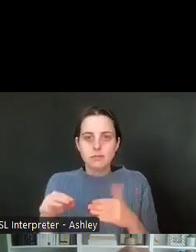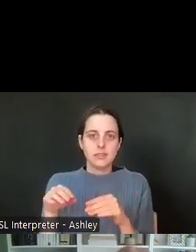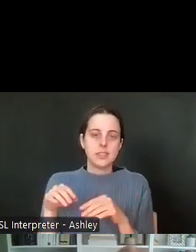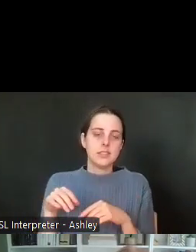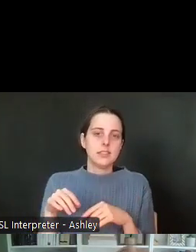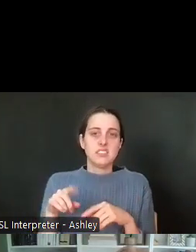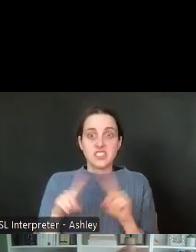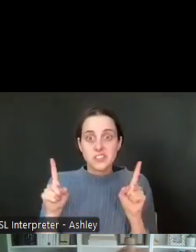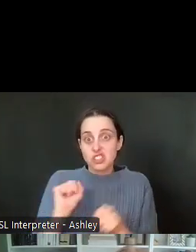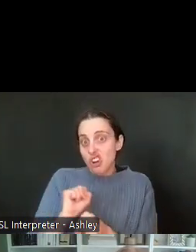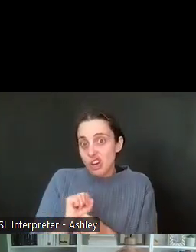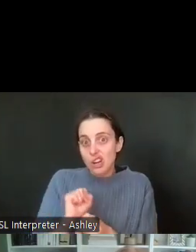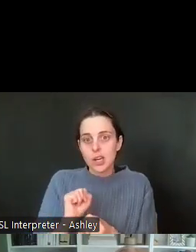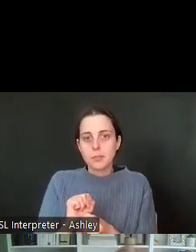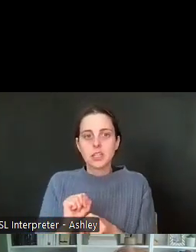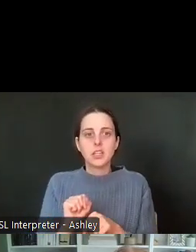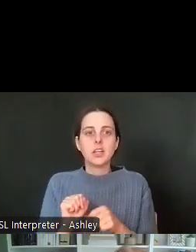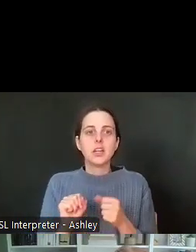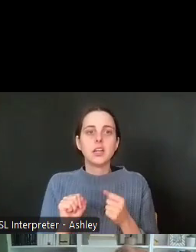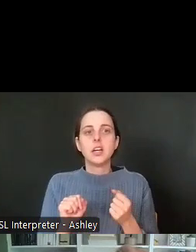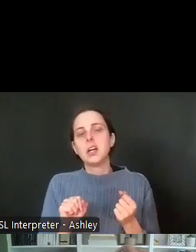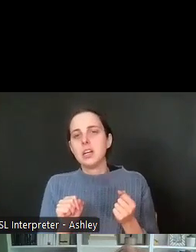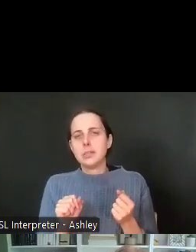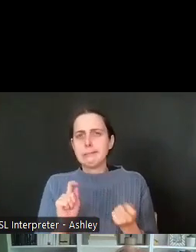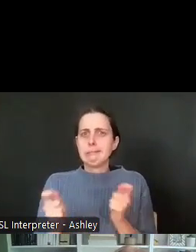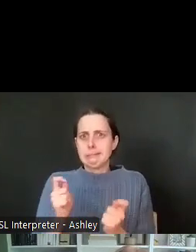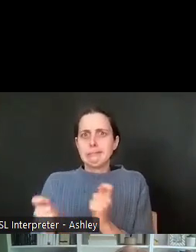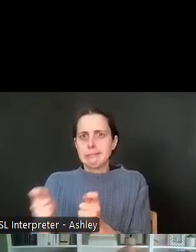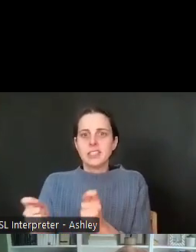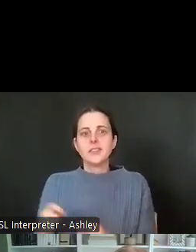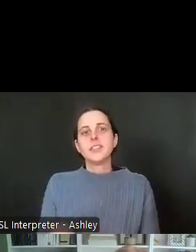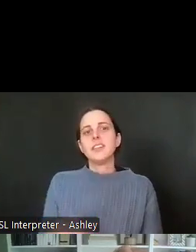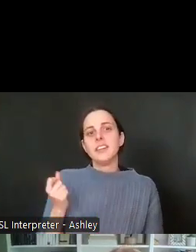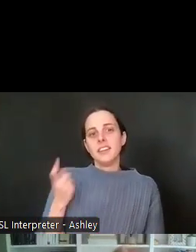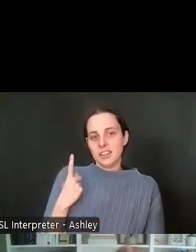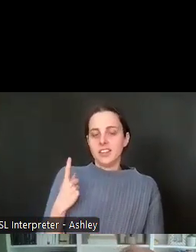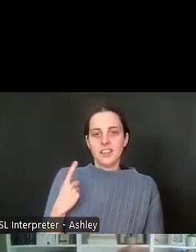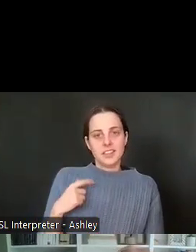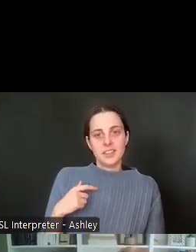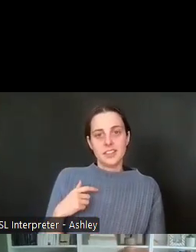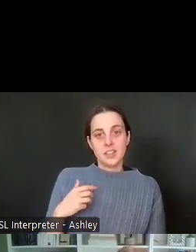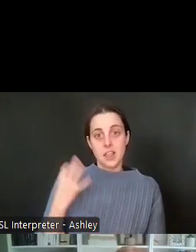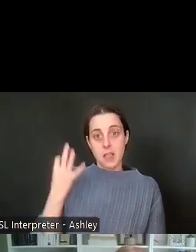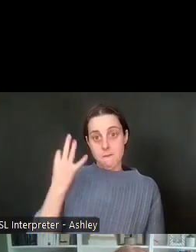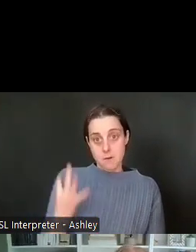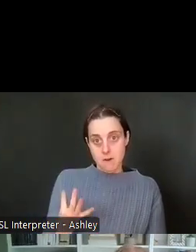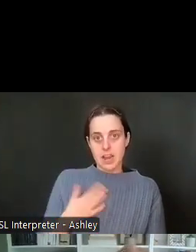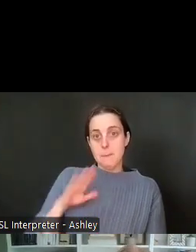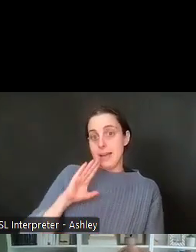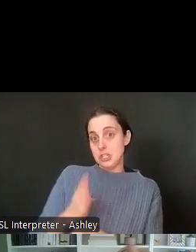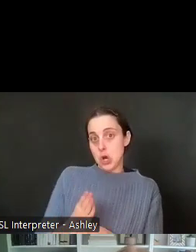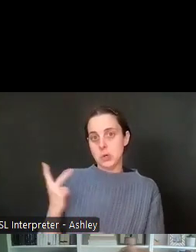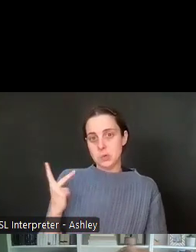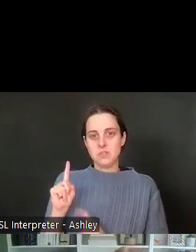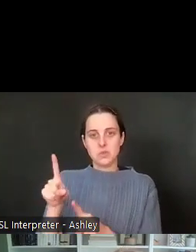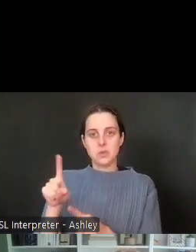2024, my daughter and I, we have a tradition where I take her to Crumble Cookie every Friday. So that's kind of our thing. And so work-life